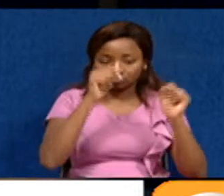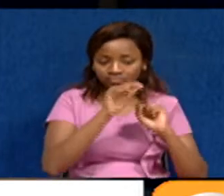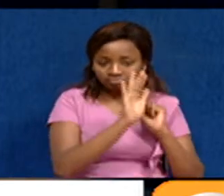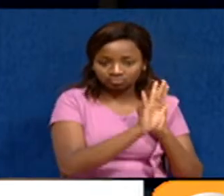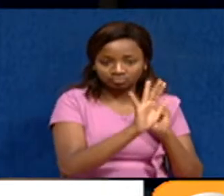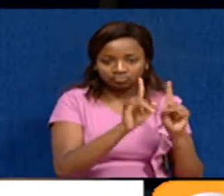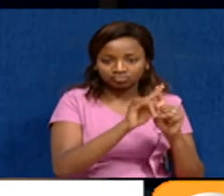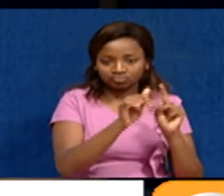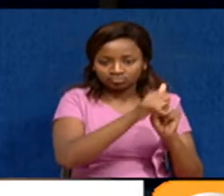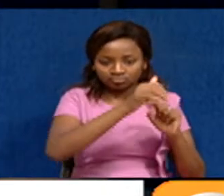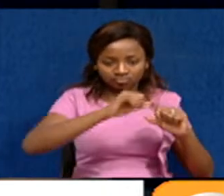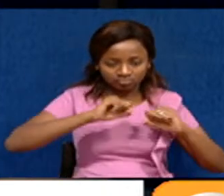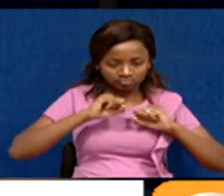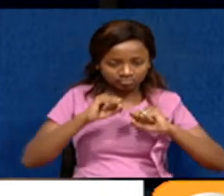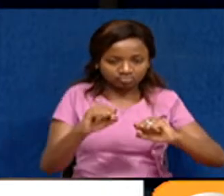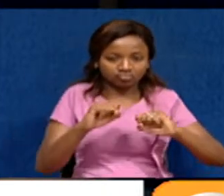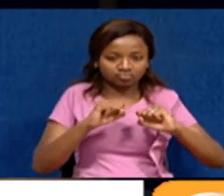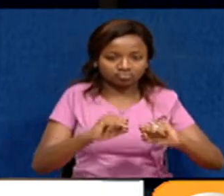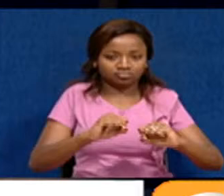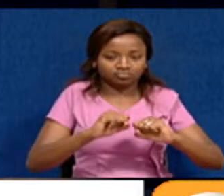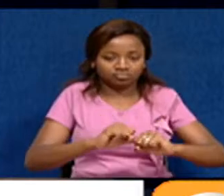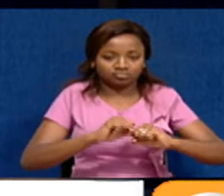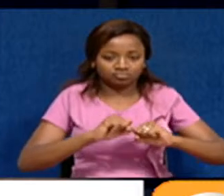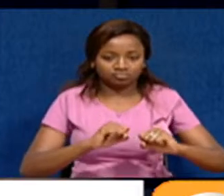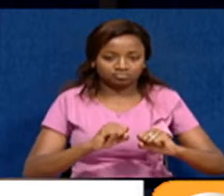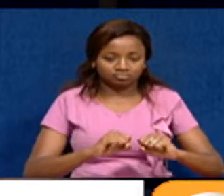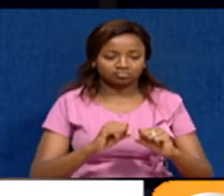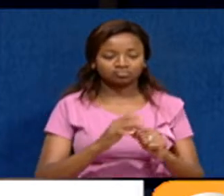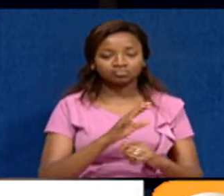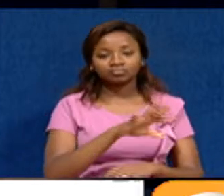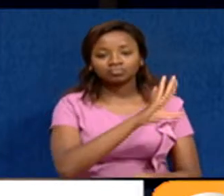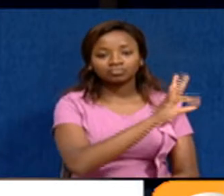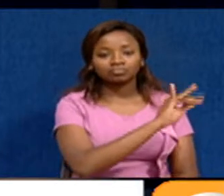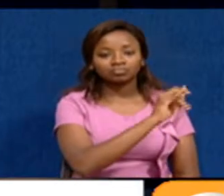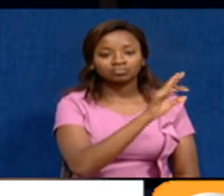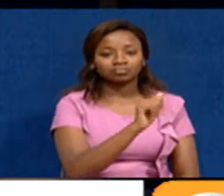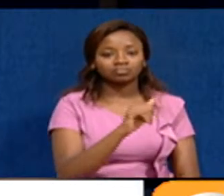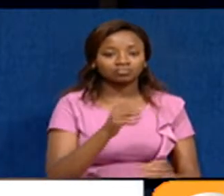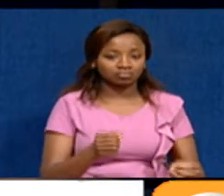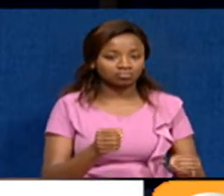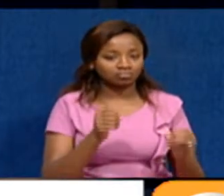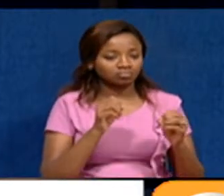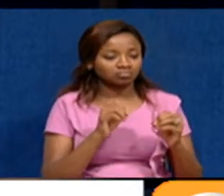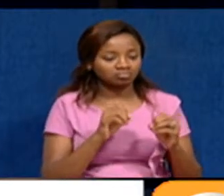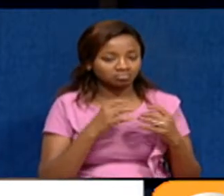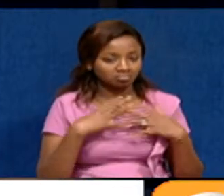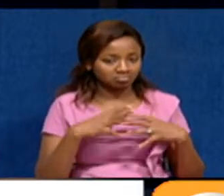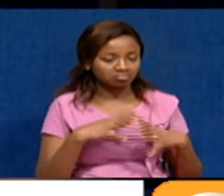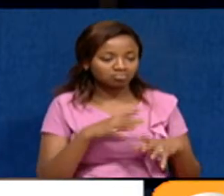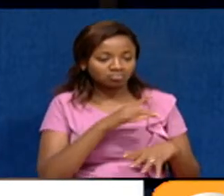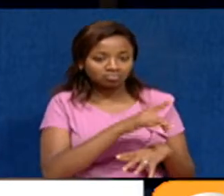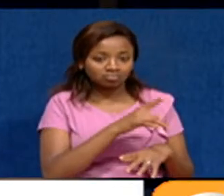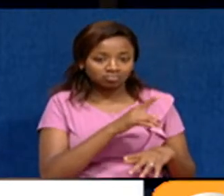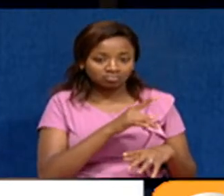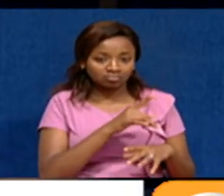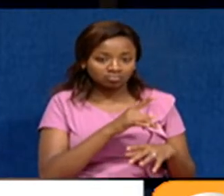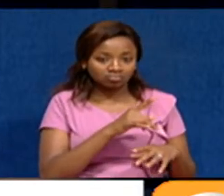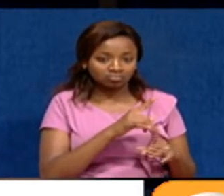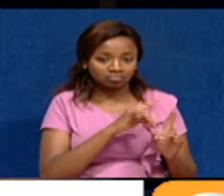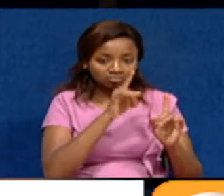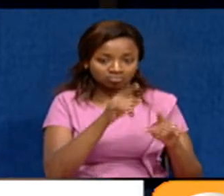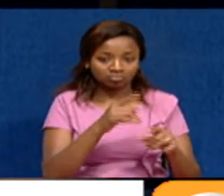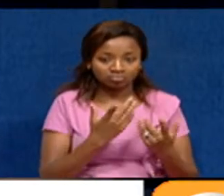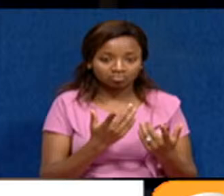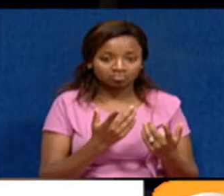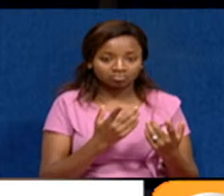of the other high-ranking FIFA officials were arrested and arraigned to court. Was the FIFA headquarters closed?